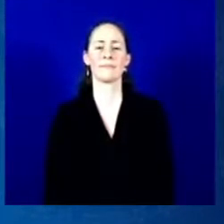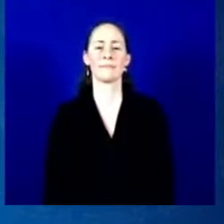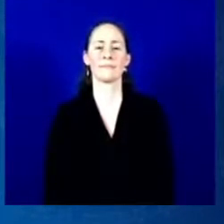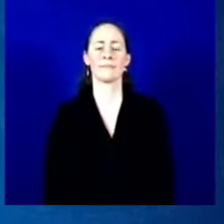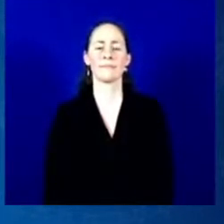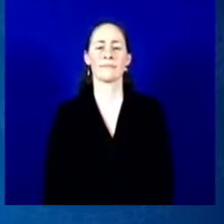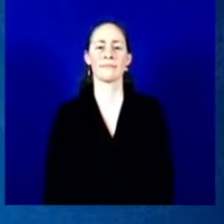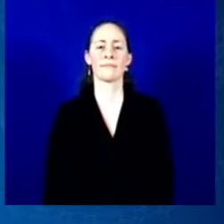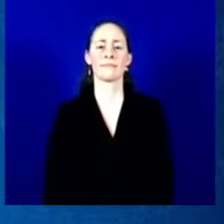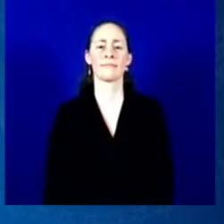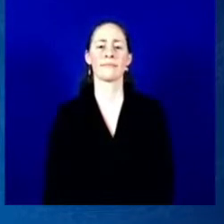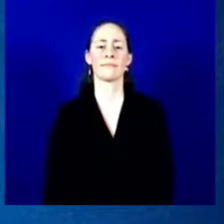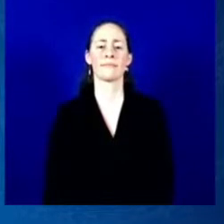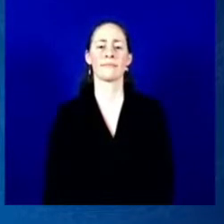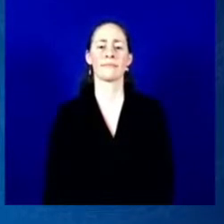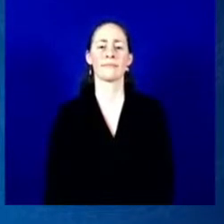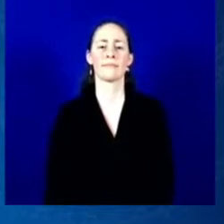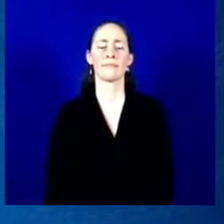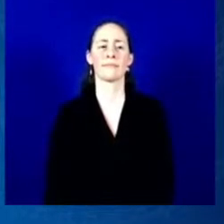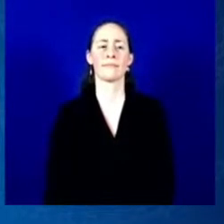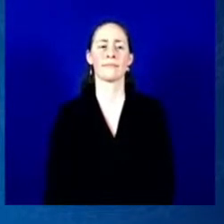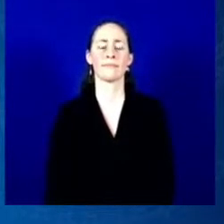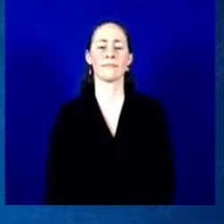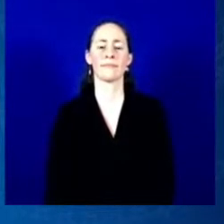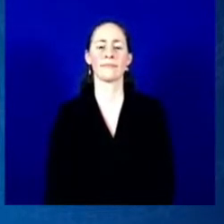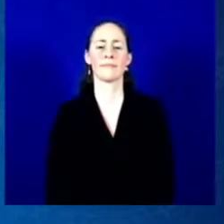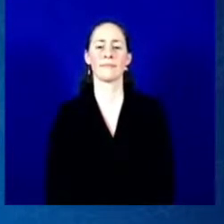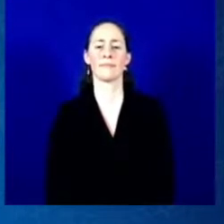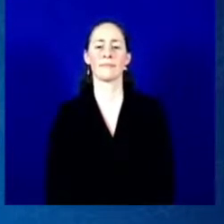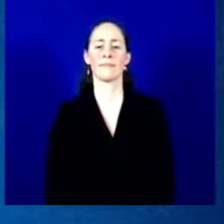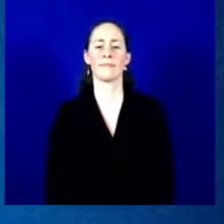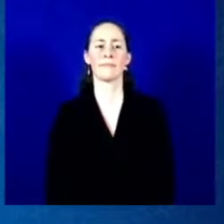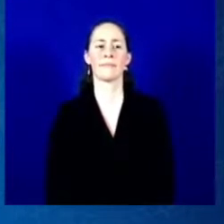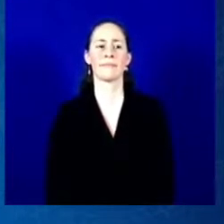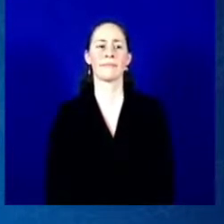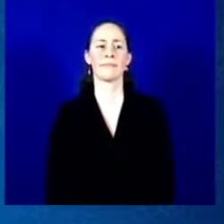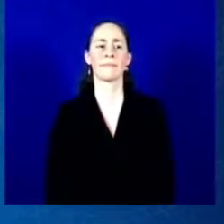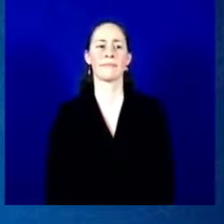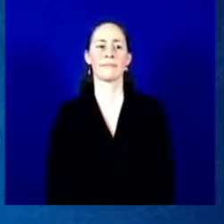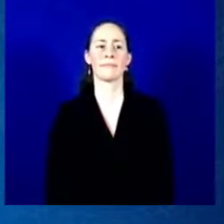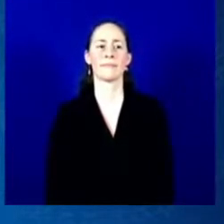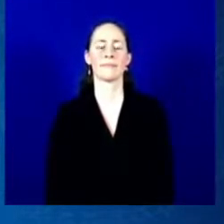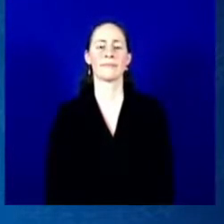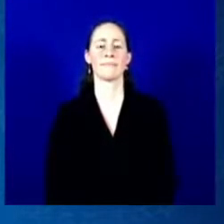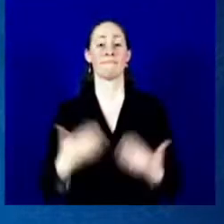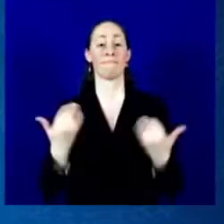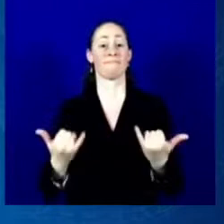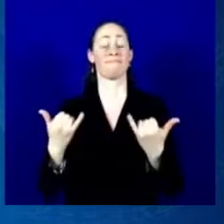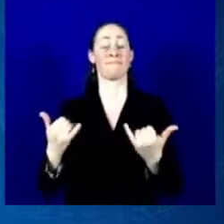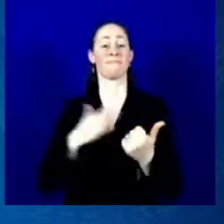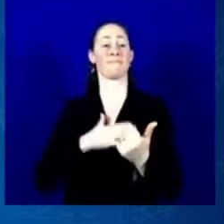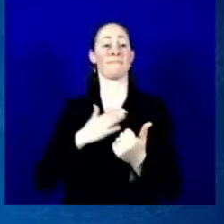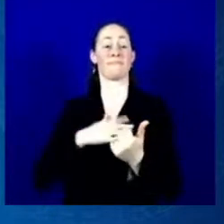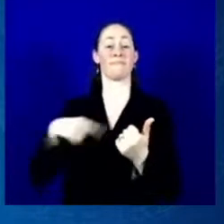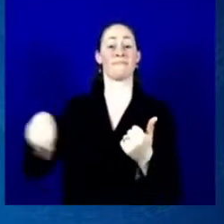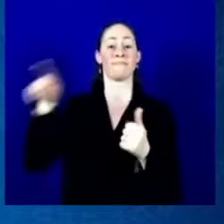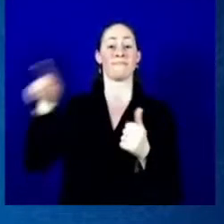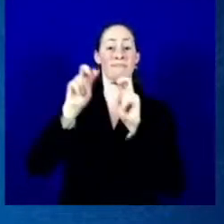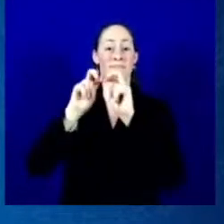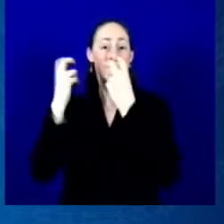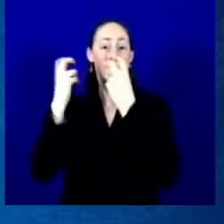And I made it clear to all my cabinet people, their ability to give exemptions has